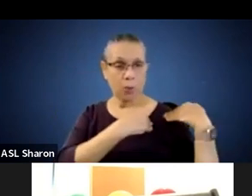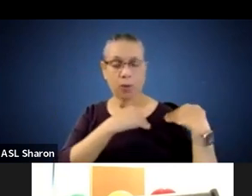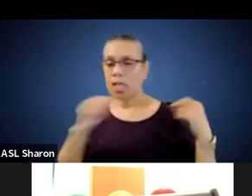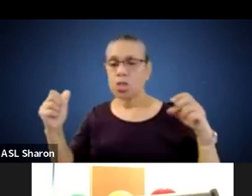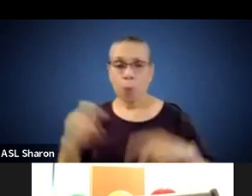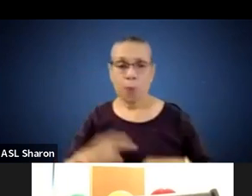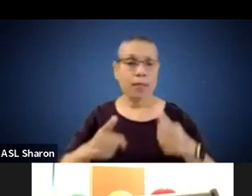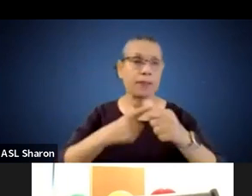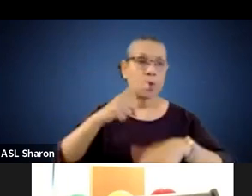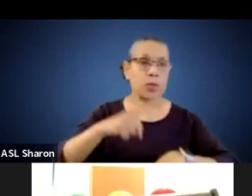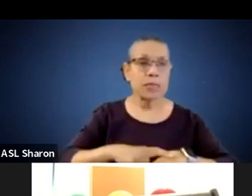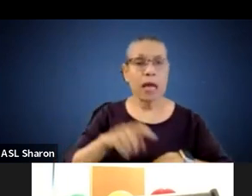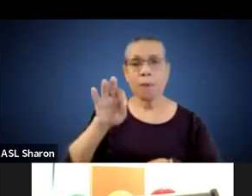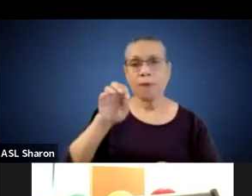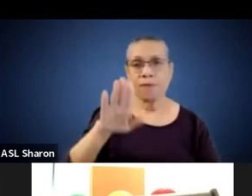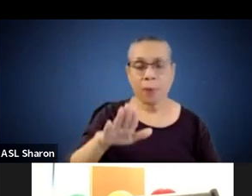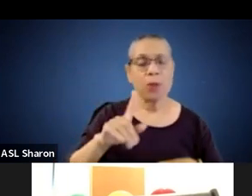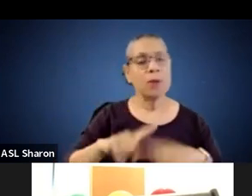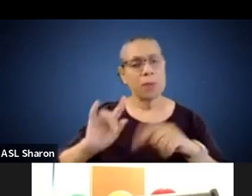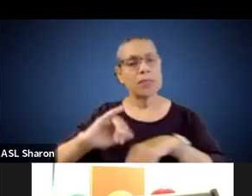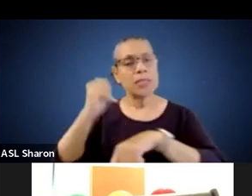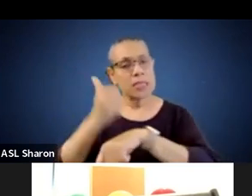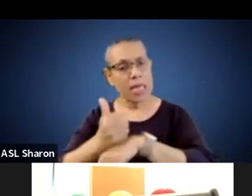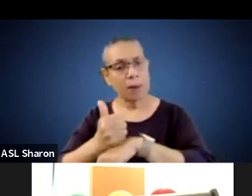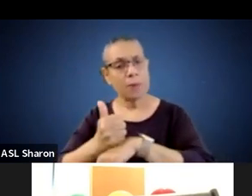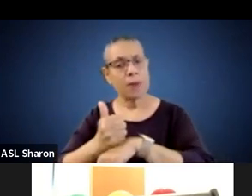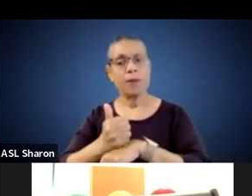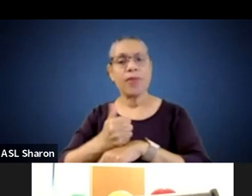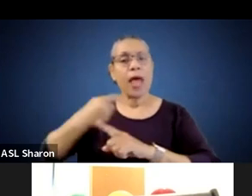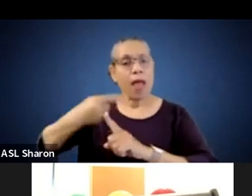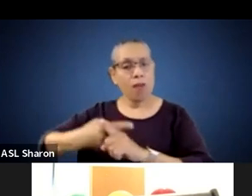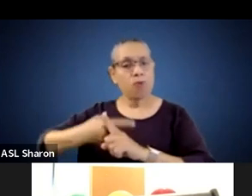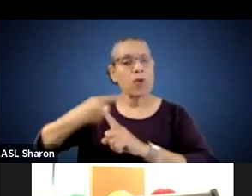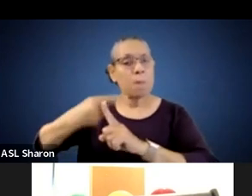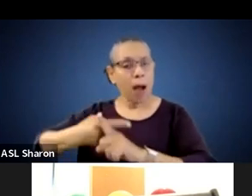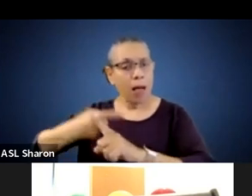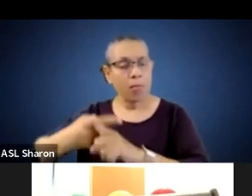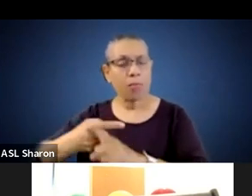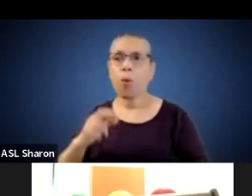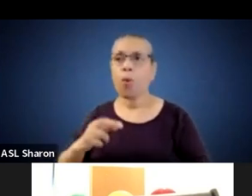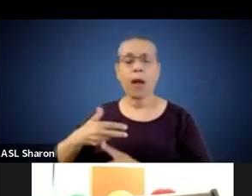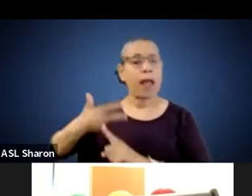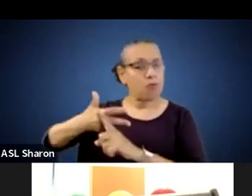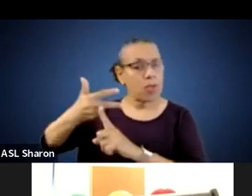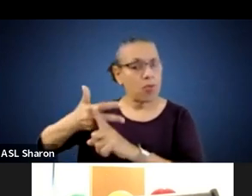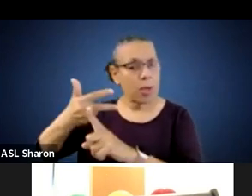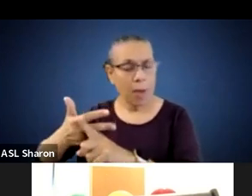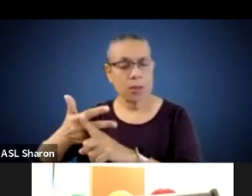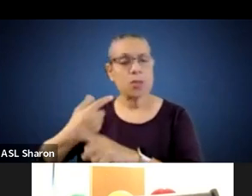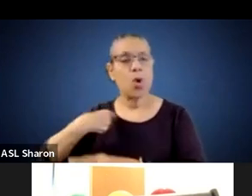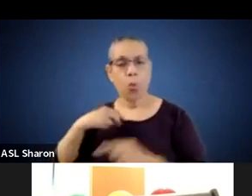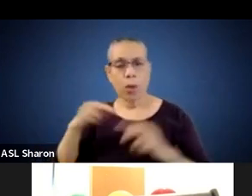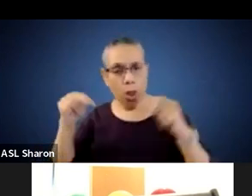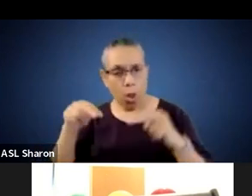first time in February but you know but setting up something that means that each month or every quarter however we decide to do it we will be looking